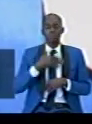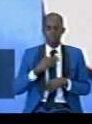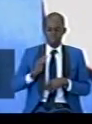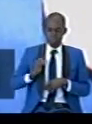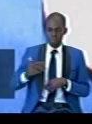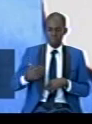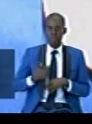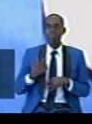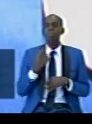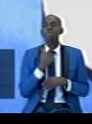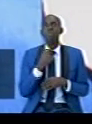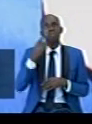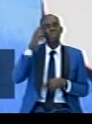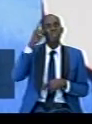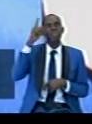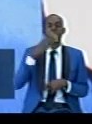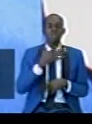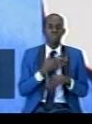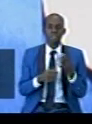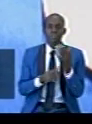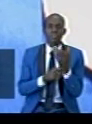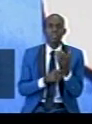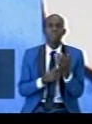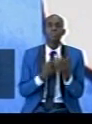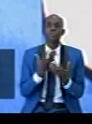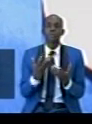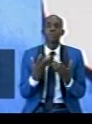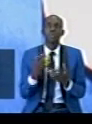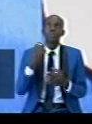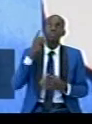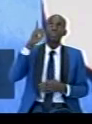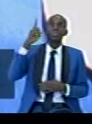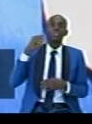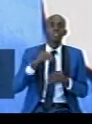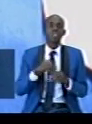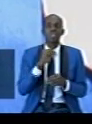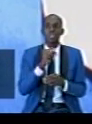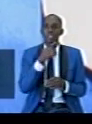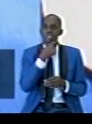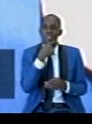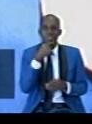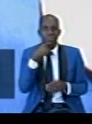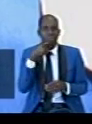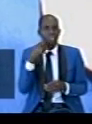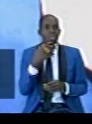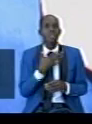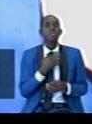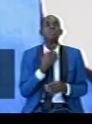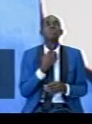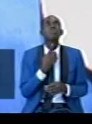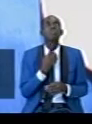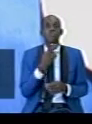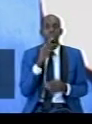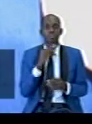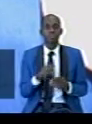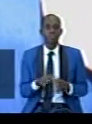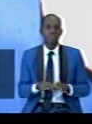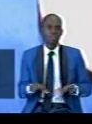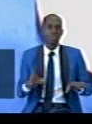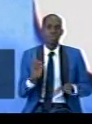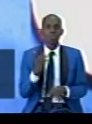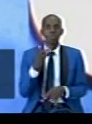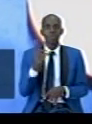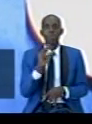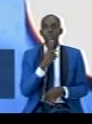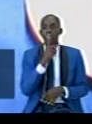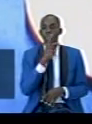my flesh longeth for thee, in a dry and thirsty land where no water is. And then